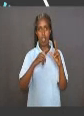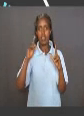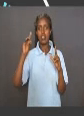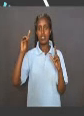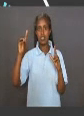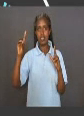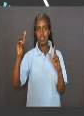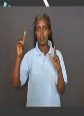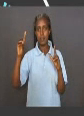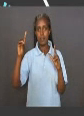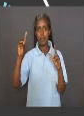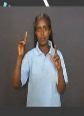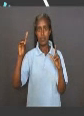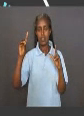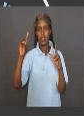D.